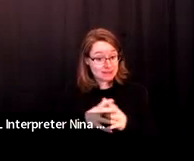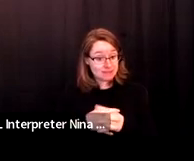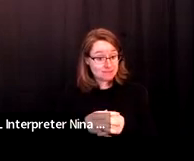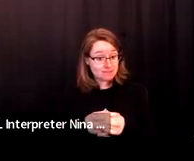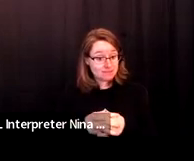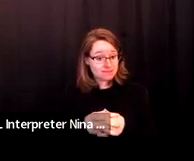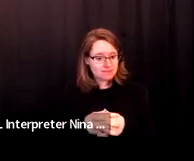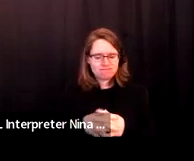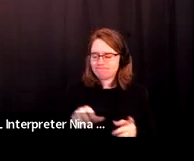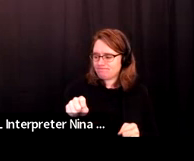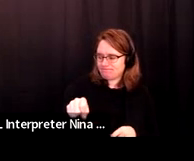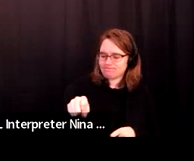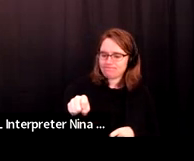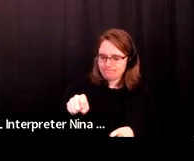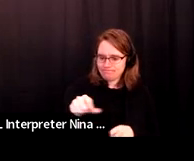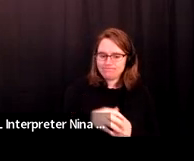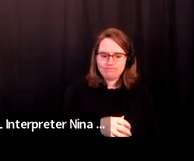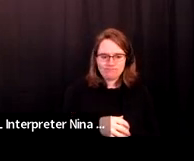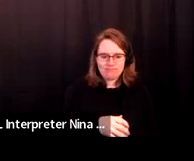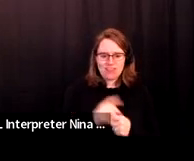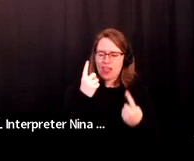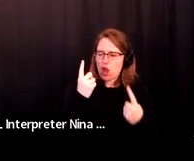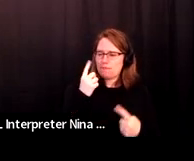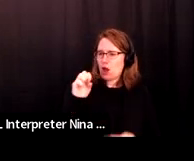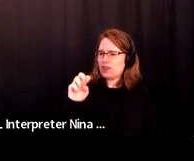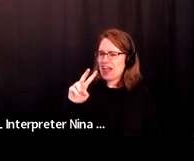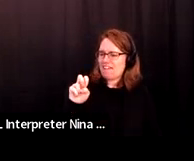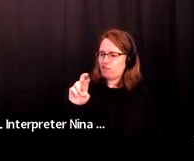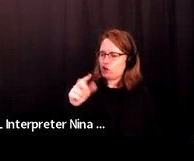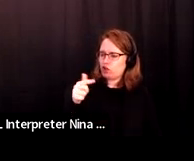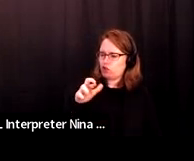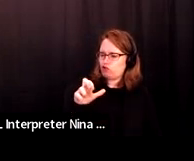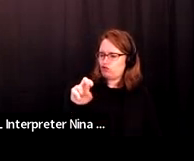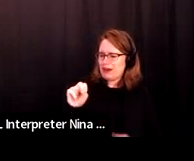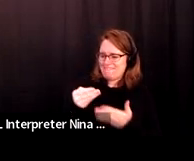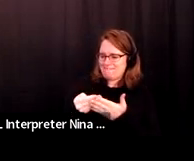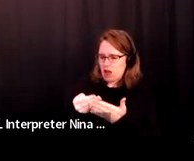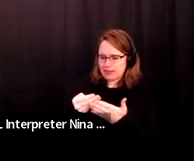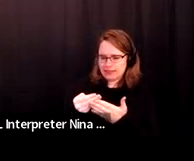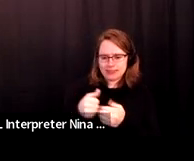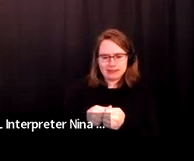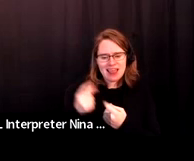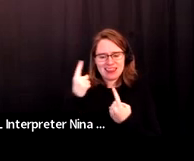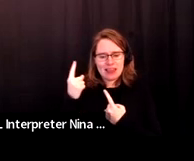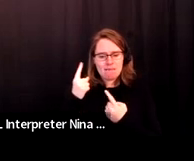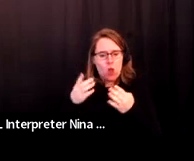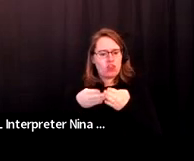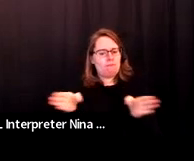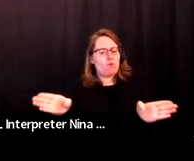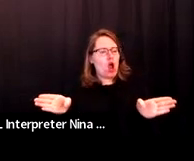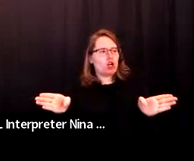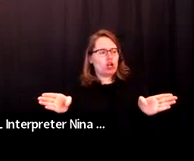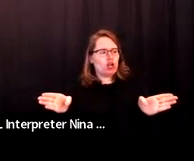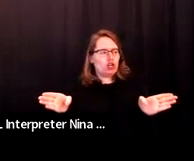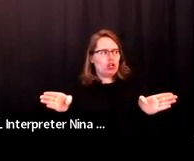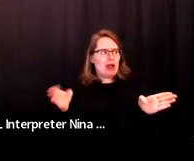Yeah, I was thinking about this Evergreen Fund and thinking about the broader picture around attracting